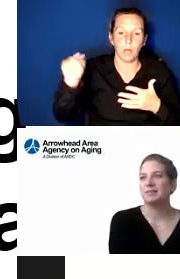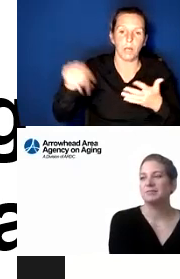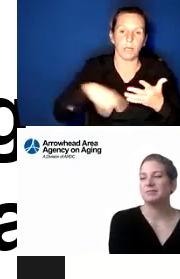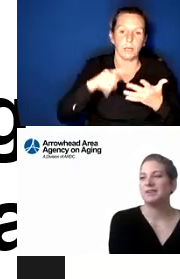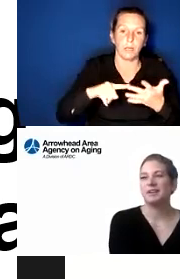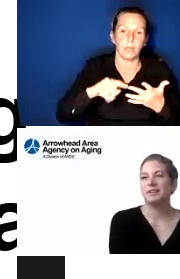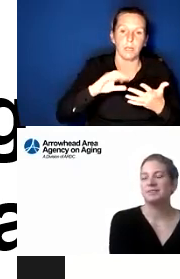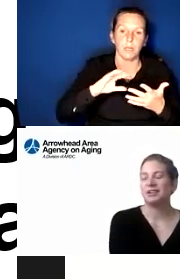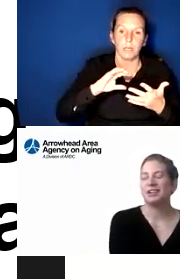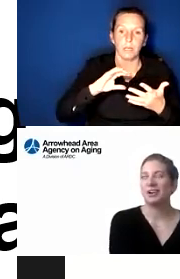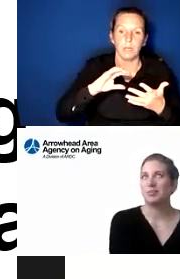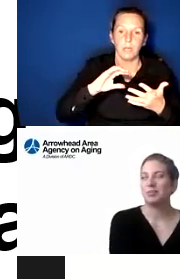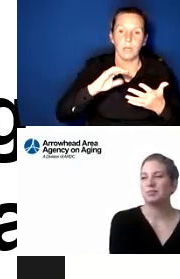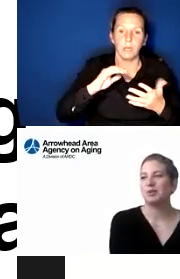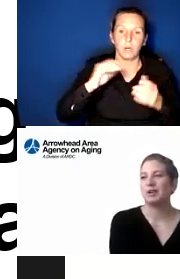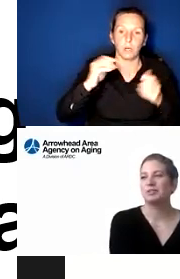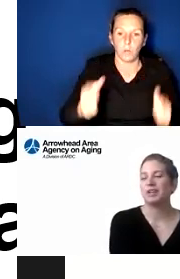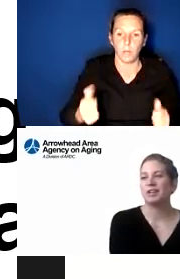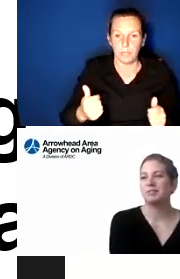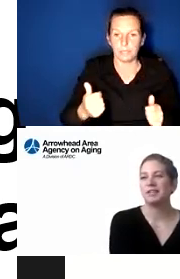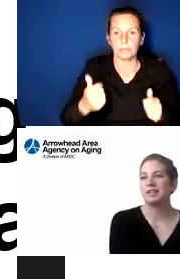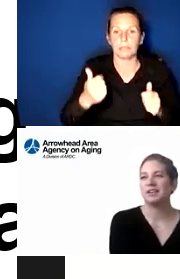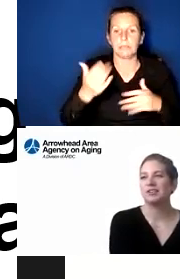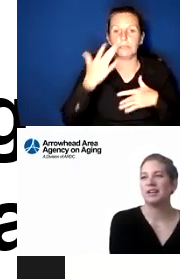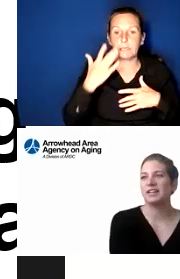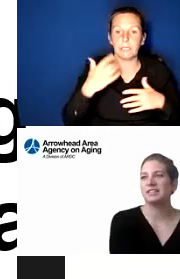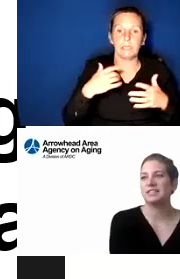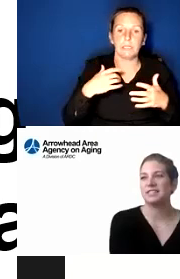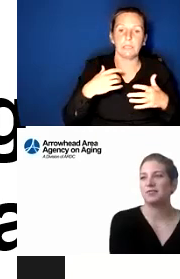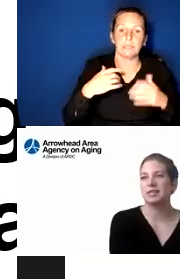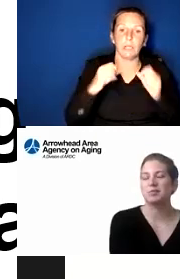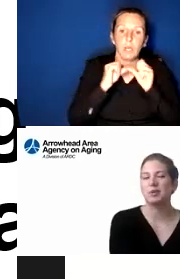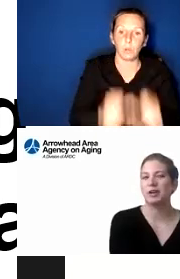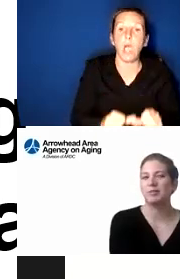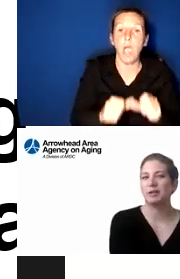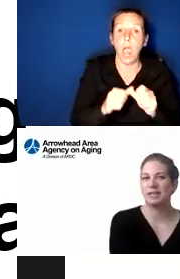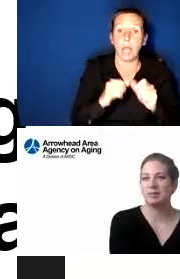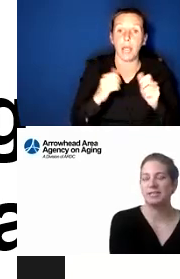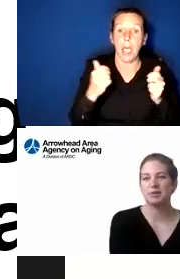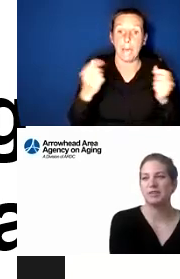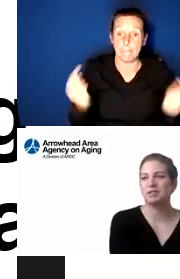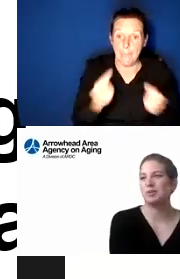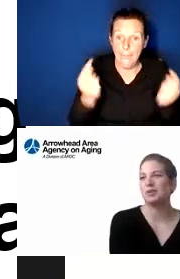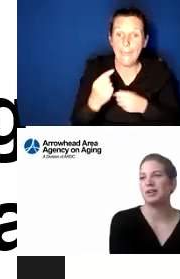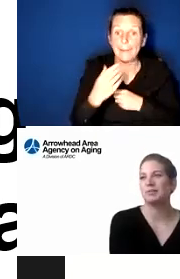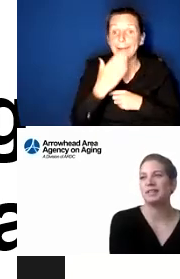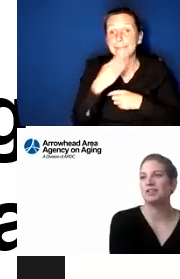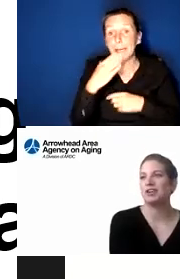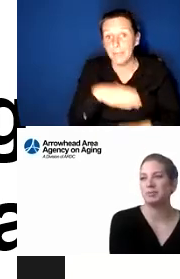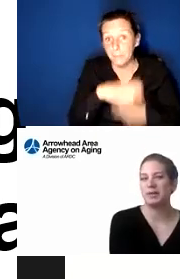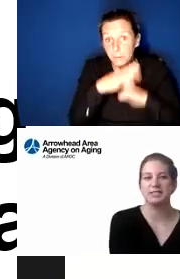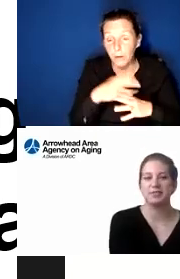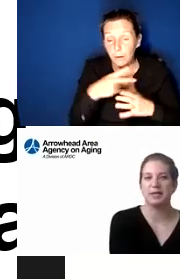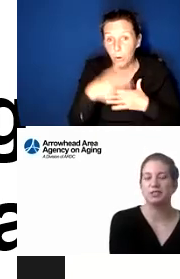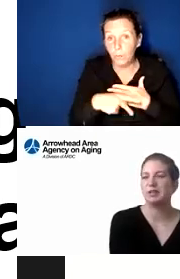diabetes, our health promotion programs. So that could be a chronic disease self-management program, our diabetes prevention program, and then